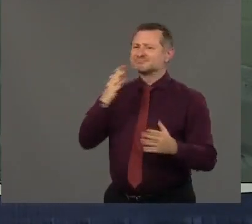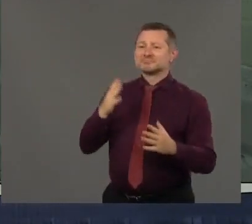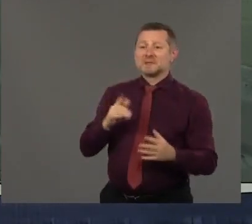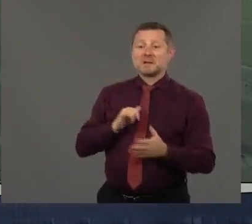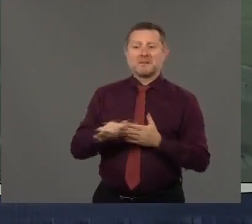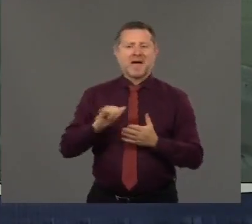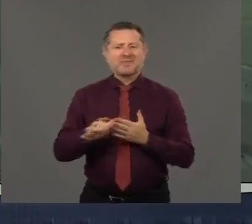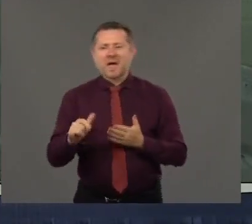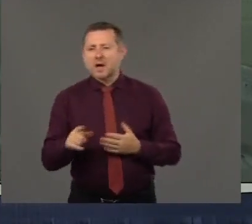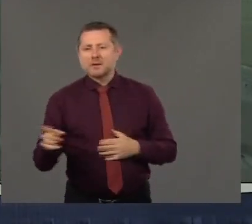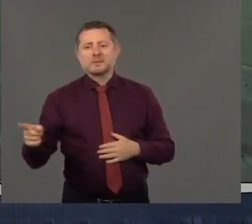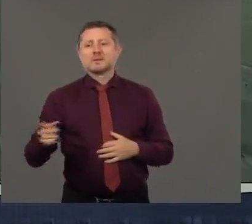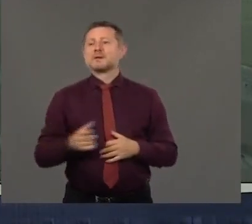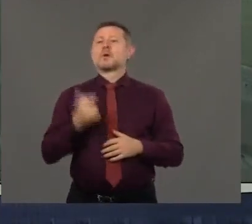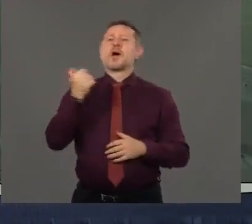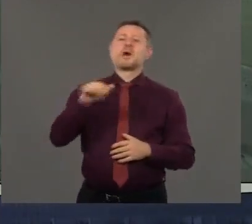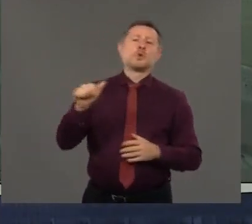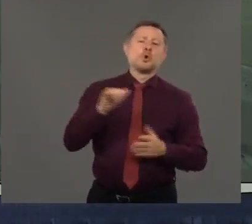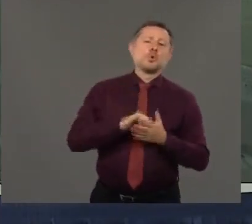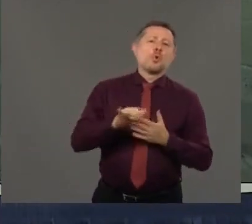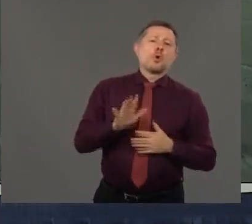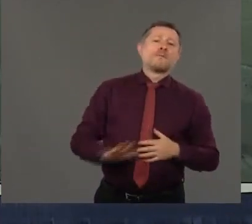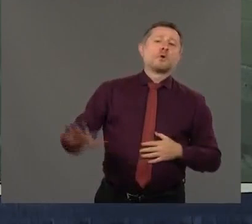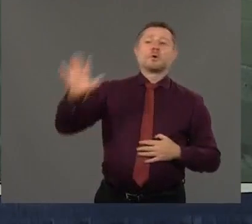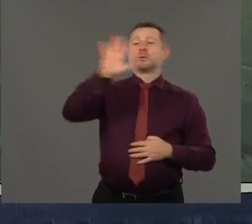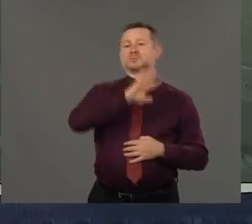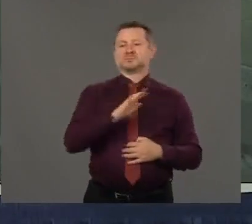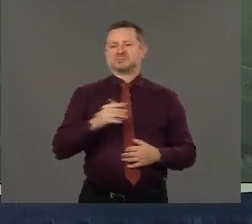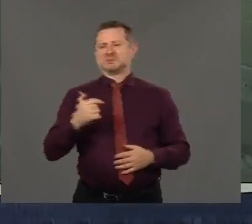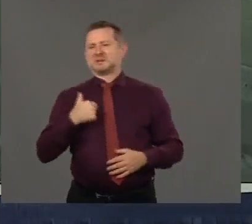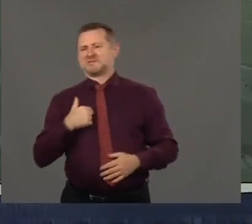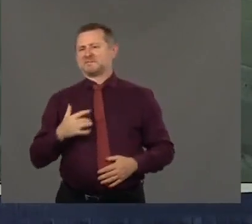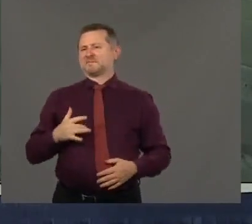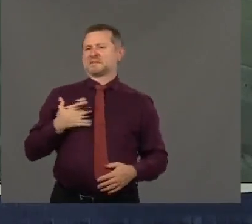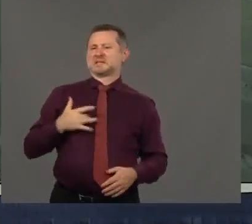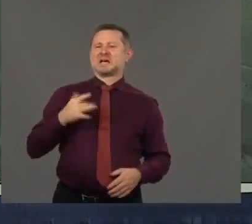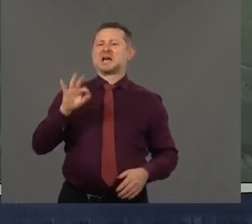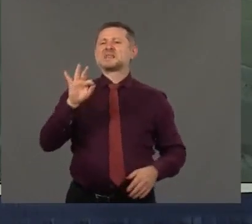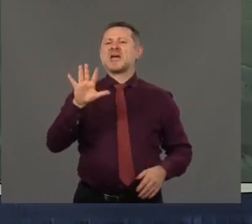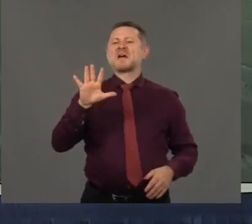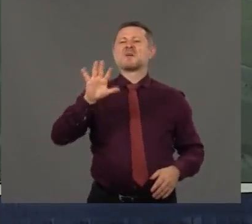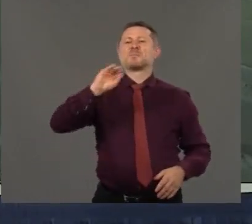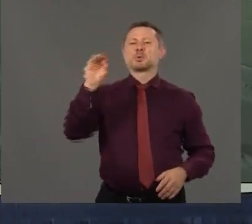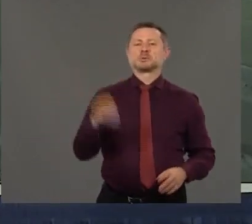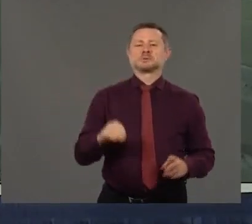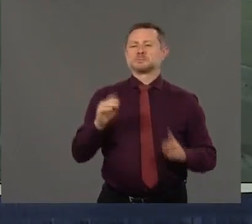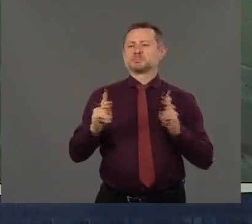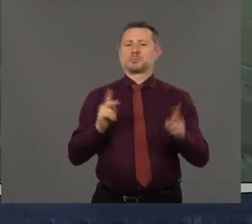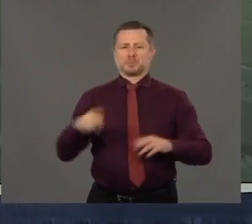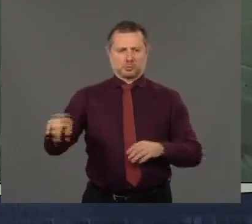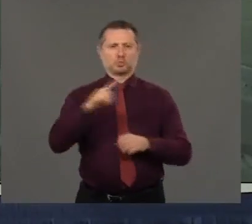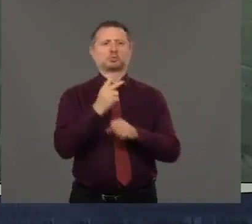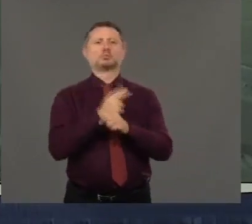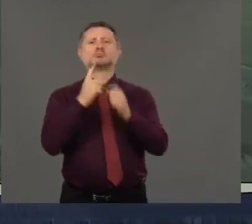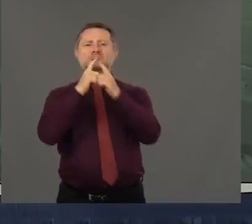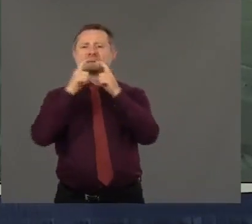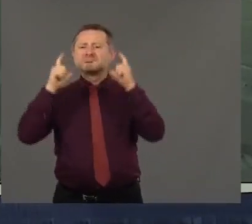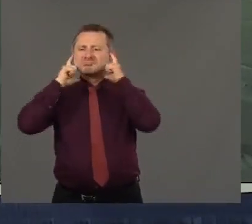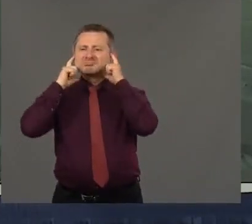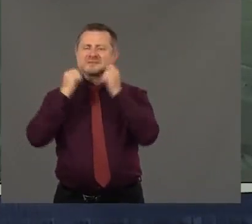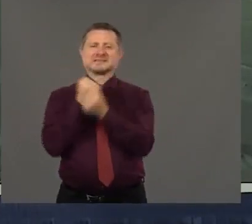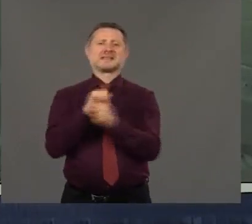any city in this state, I will bet you it's 95% of the people are